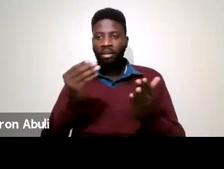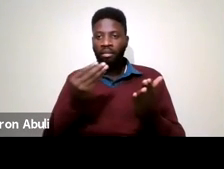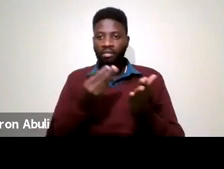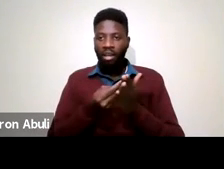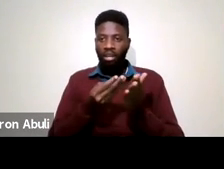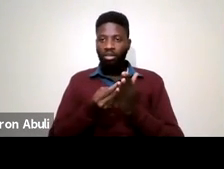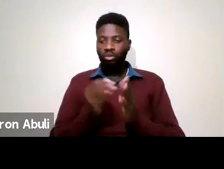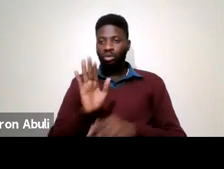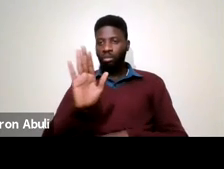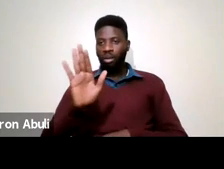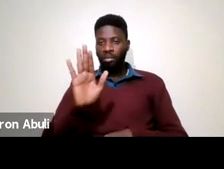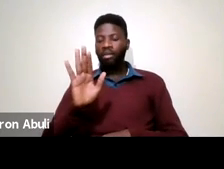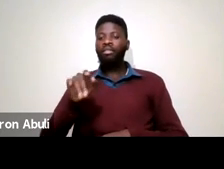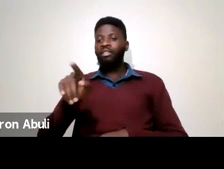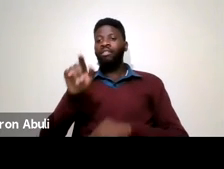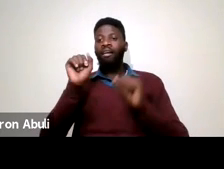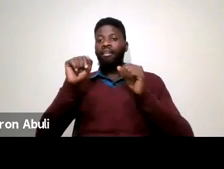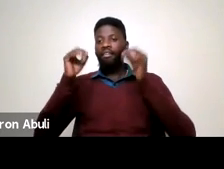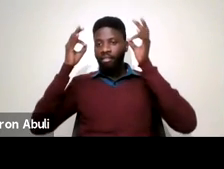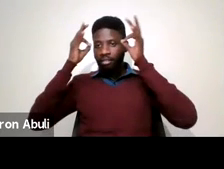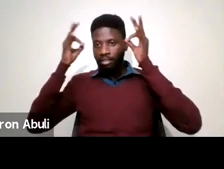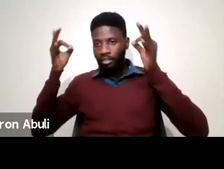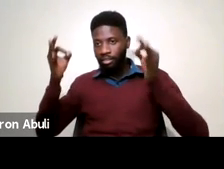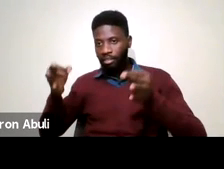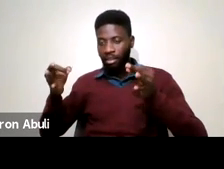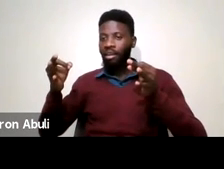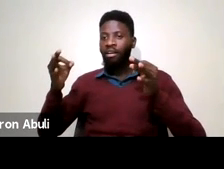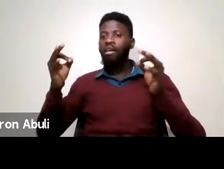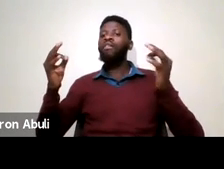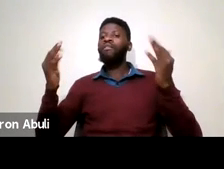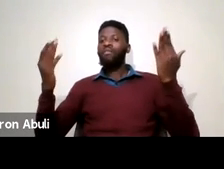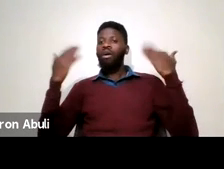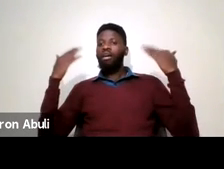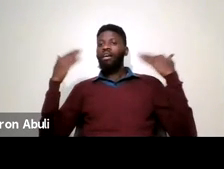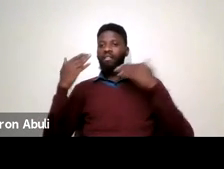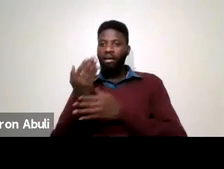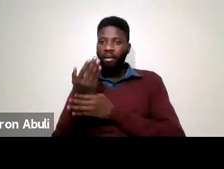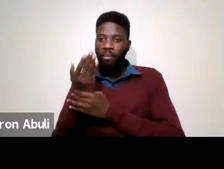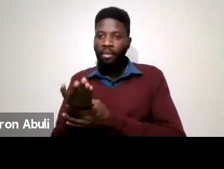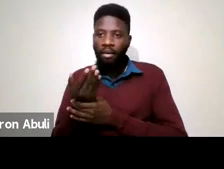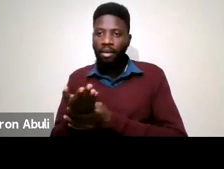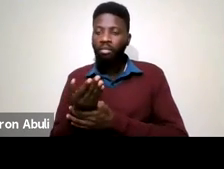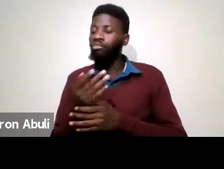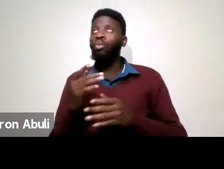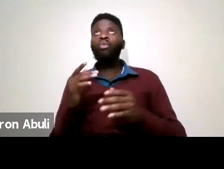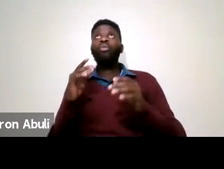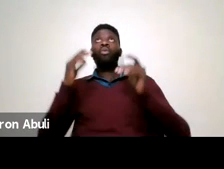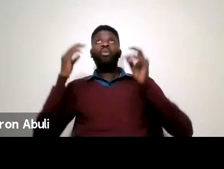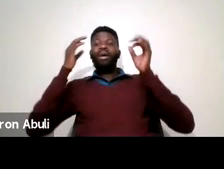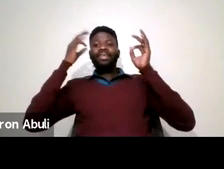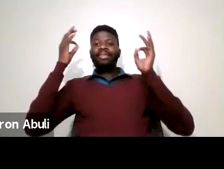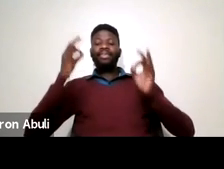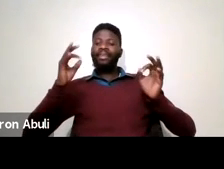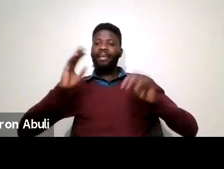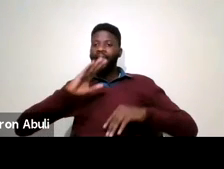financial. You may decide to be forever a beggar. You may decide never to be a beggar again. You may